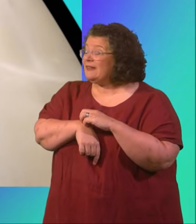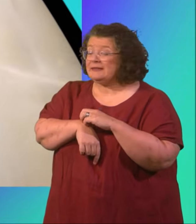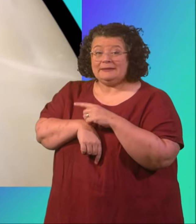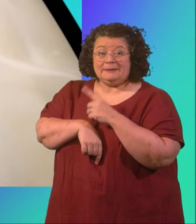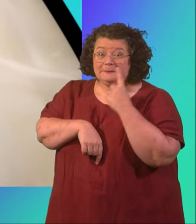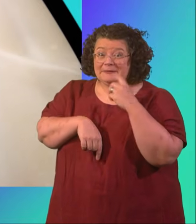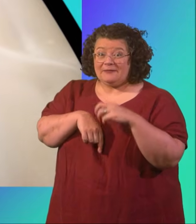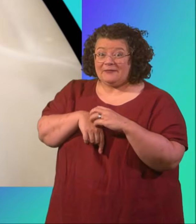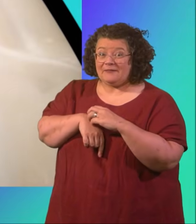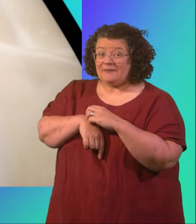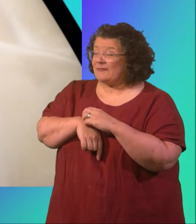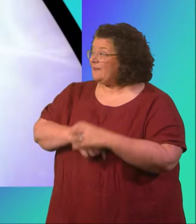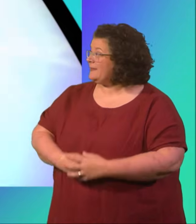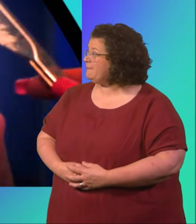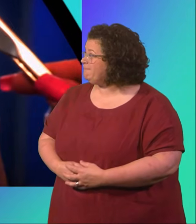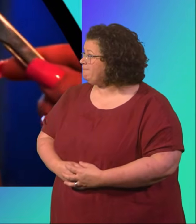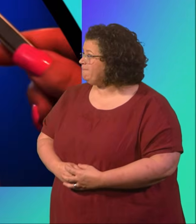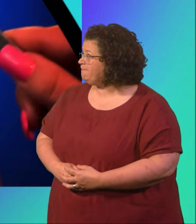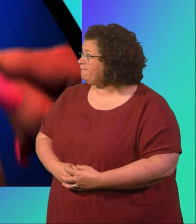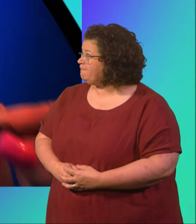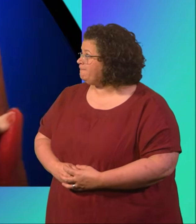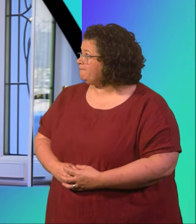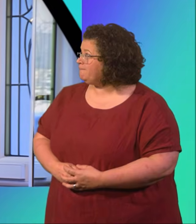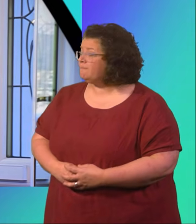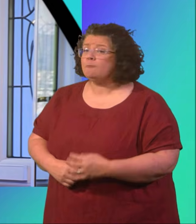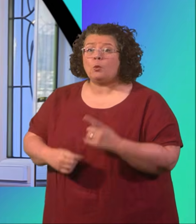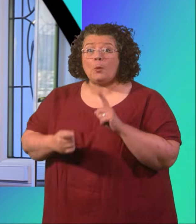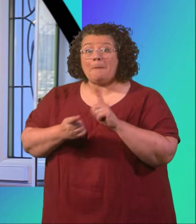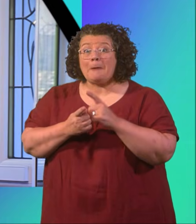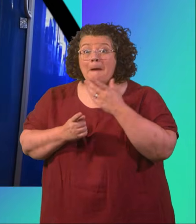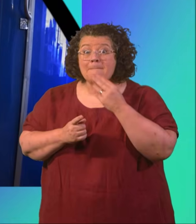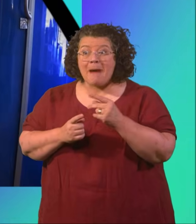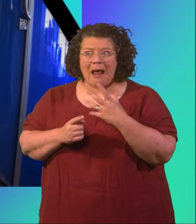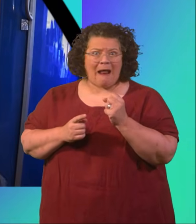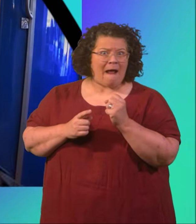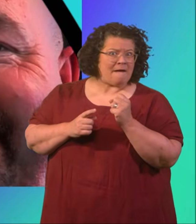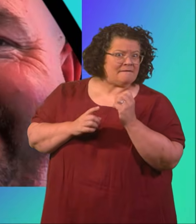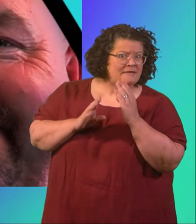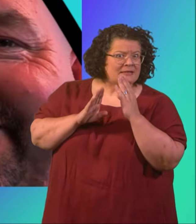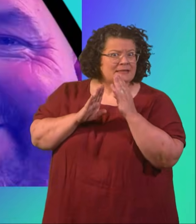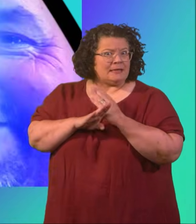but flesh-eating. We meet a man with a terrifying secret.